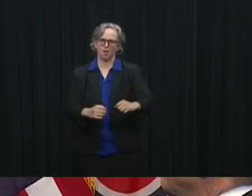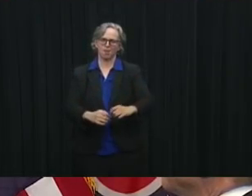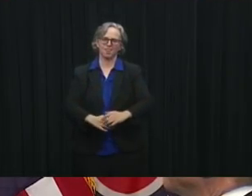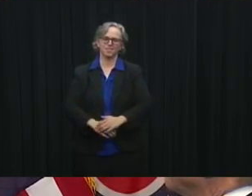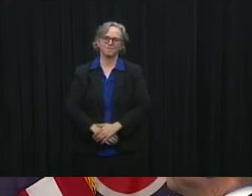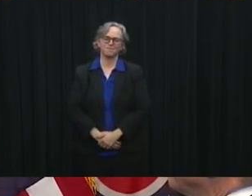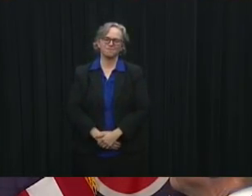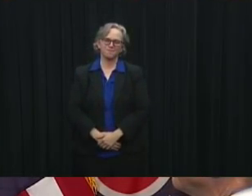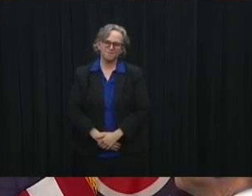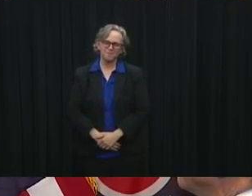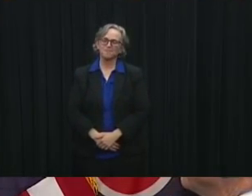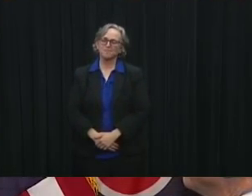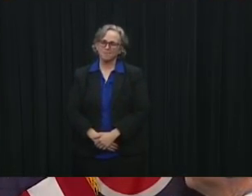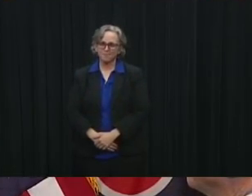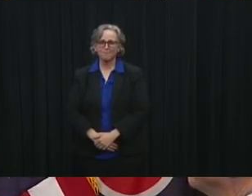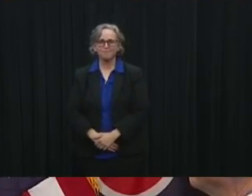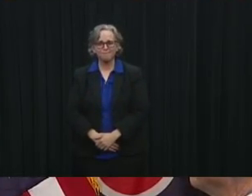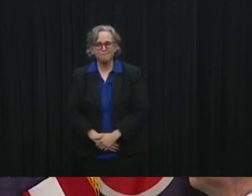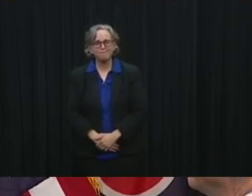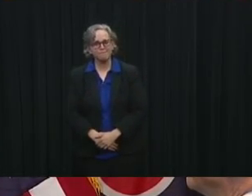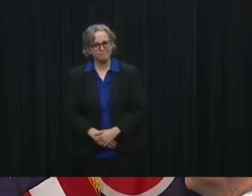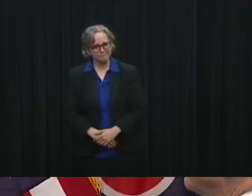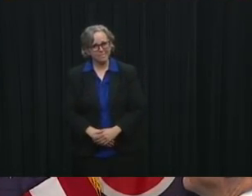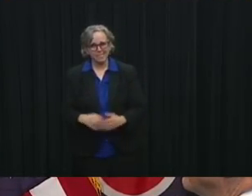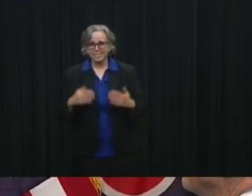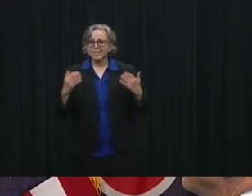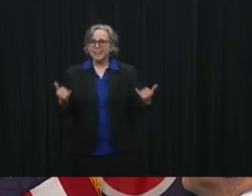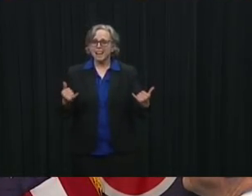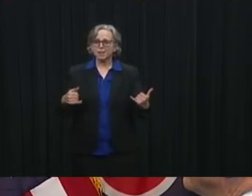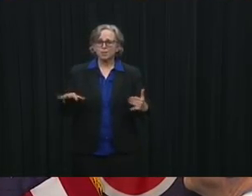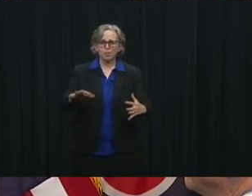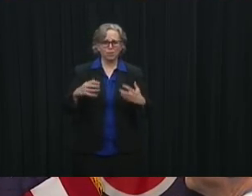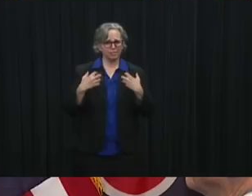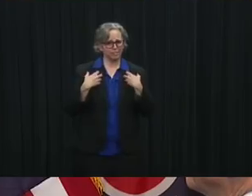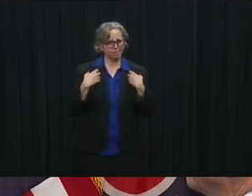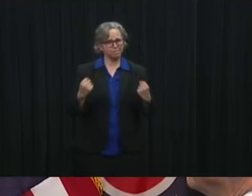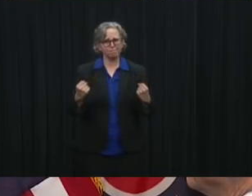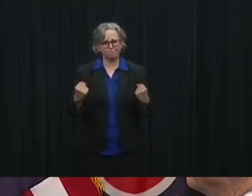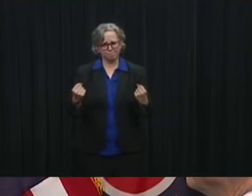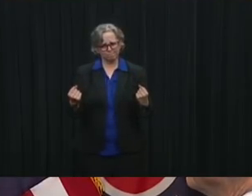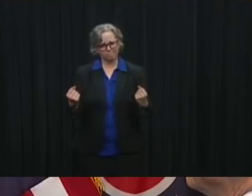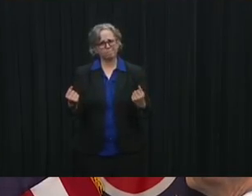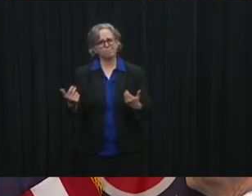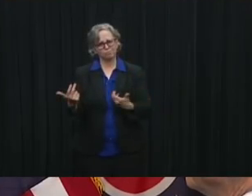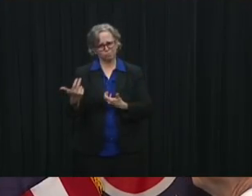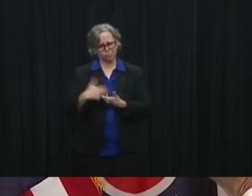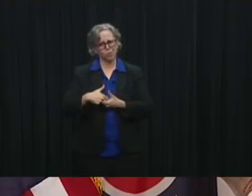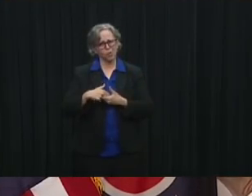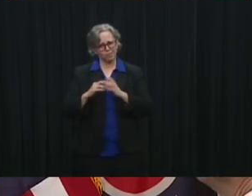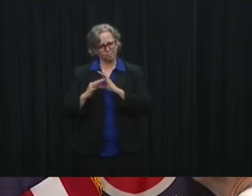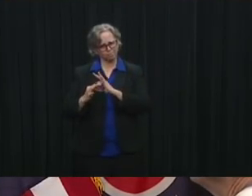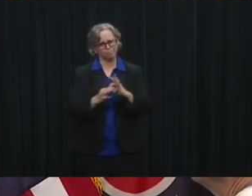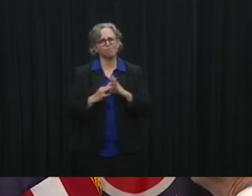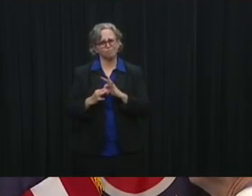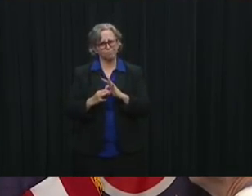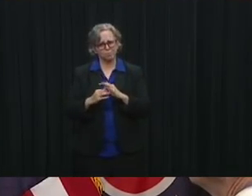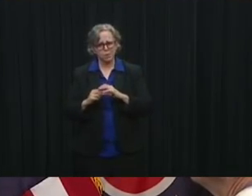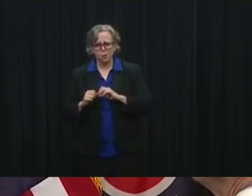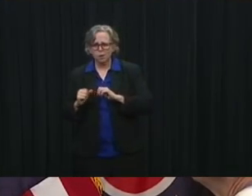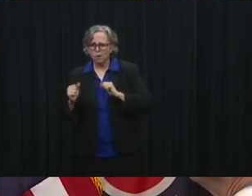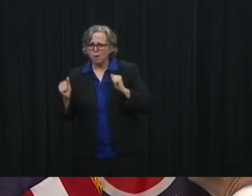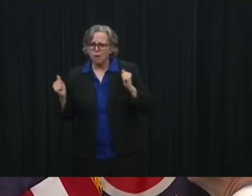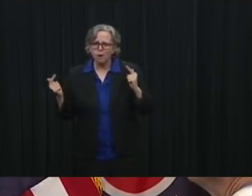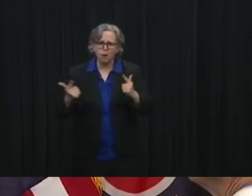And now, we need that strength more than ever. It's up to all of us to stay home, stay